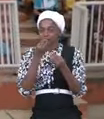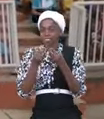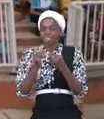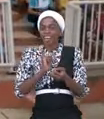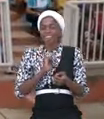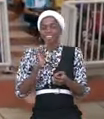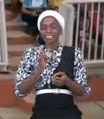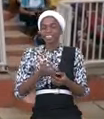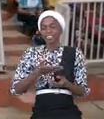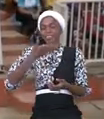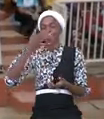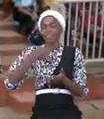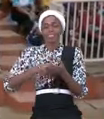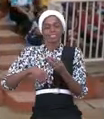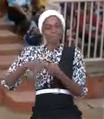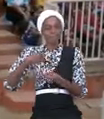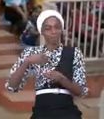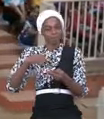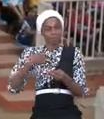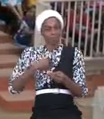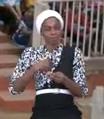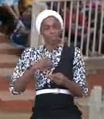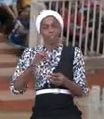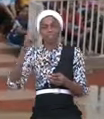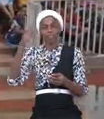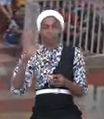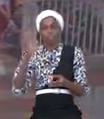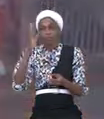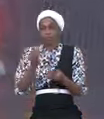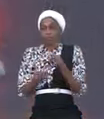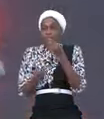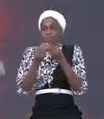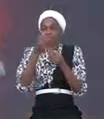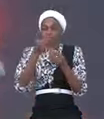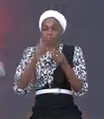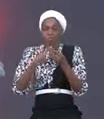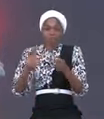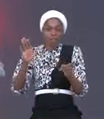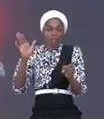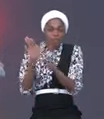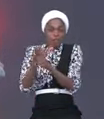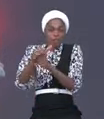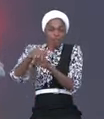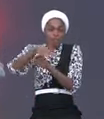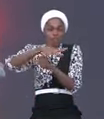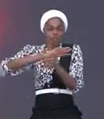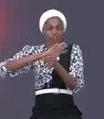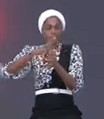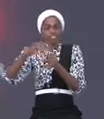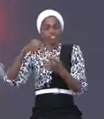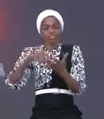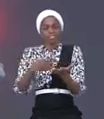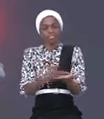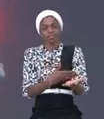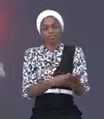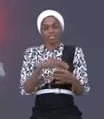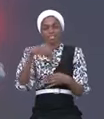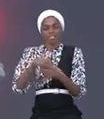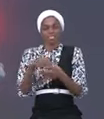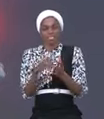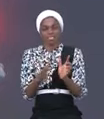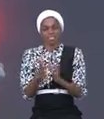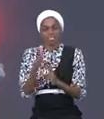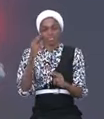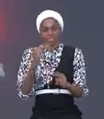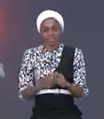And God will feed you to overflowing this morning in the name of Jesus. There